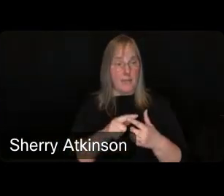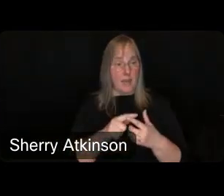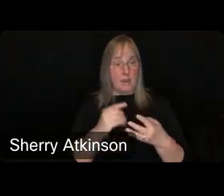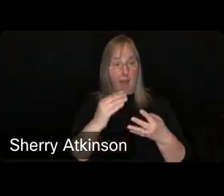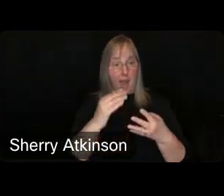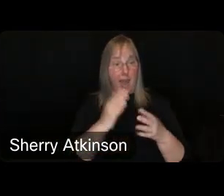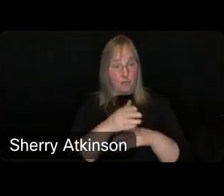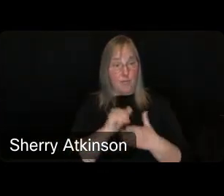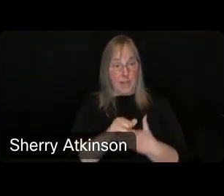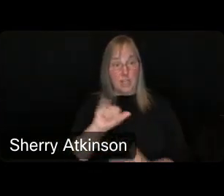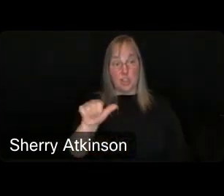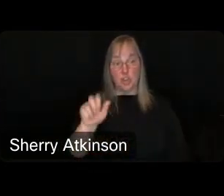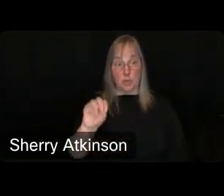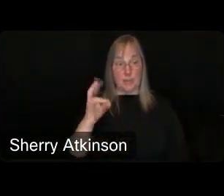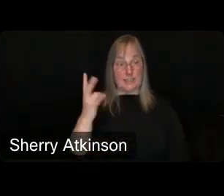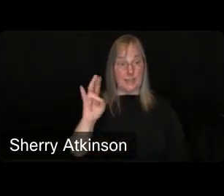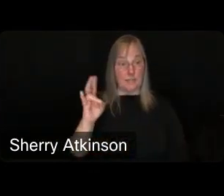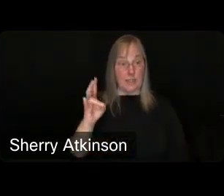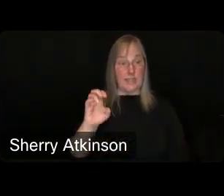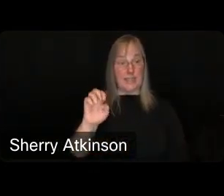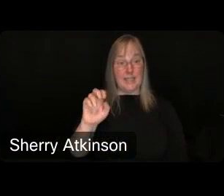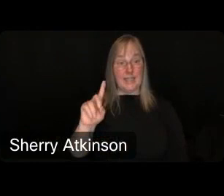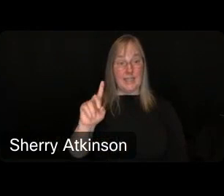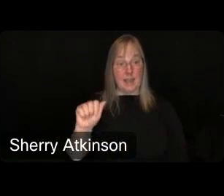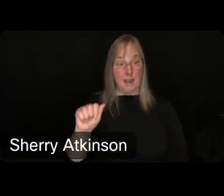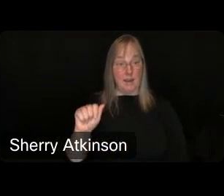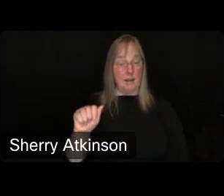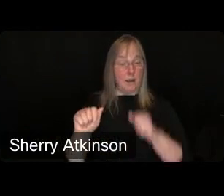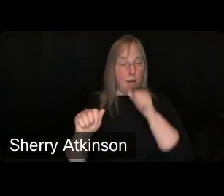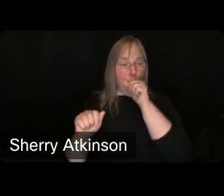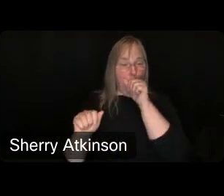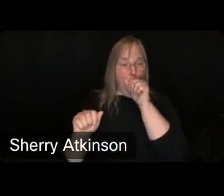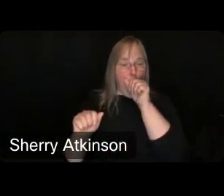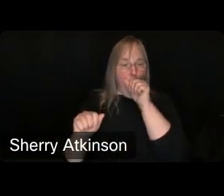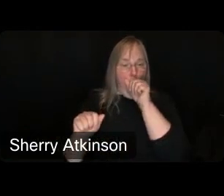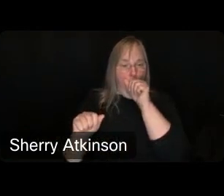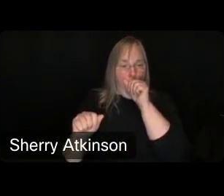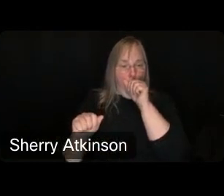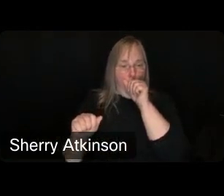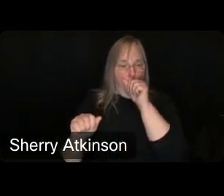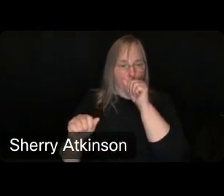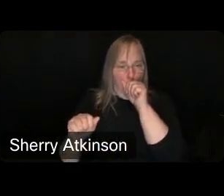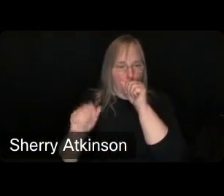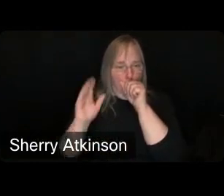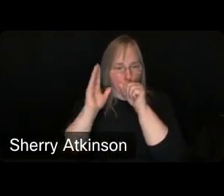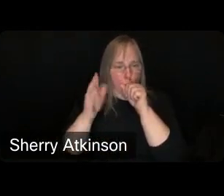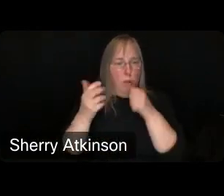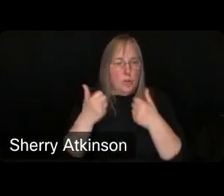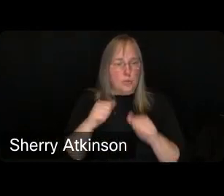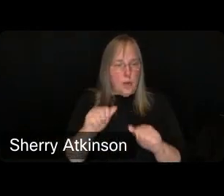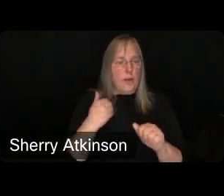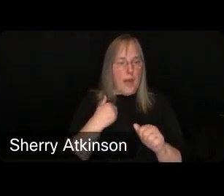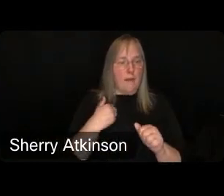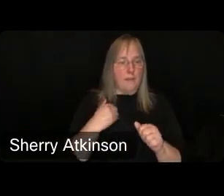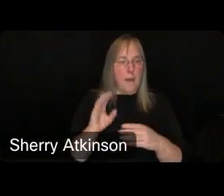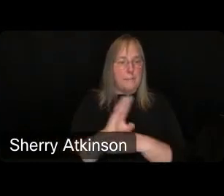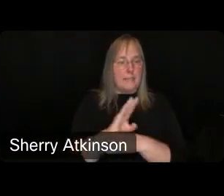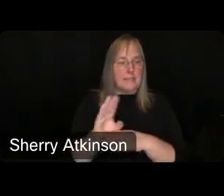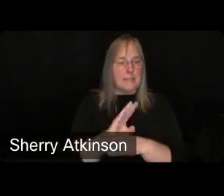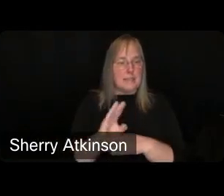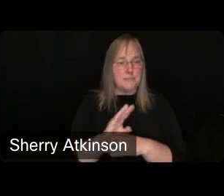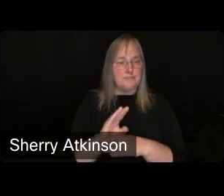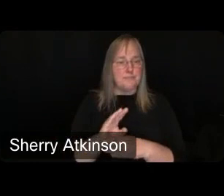January 17th, EDA will try to organize a business panel and provide important and